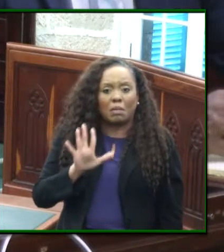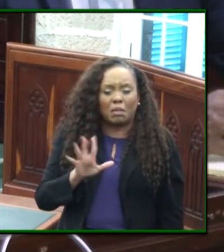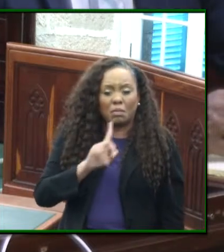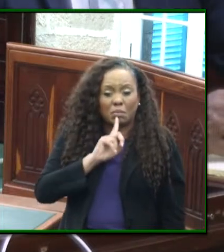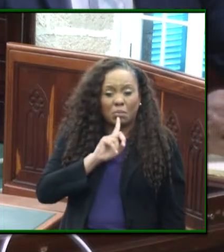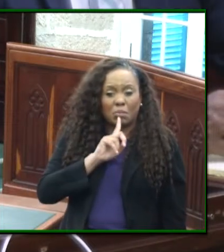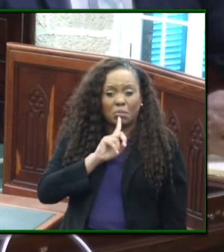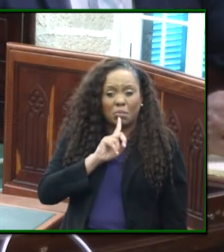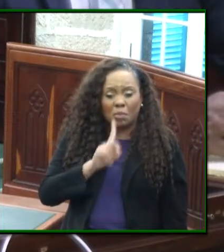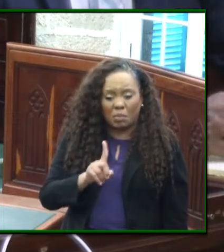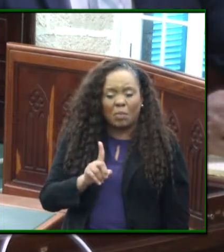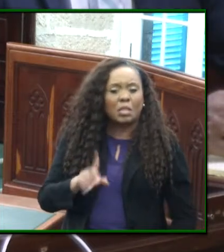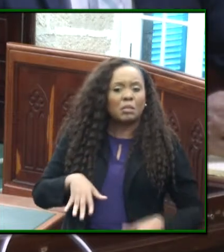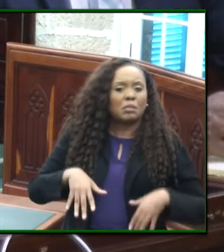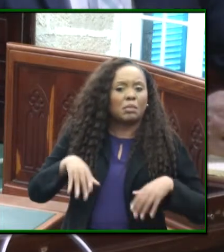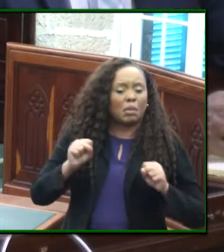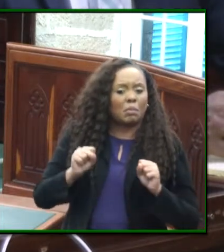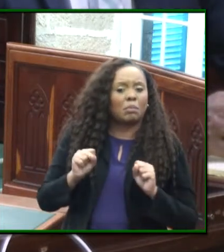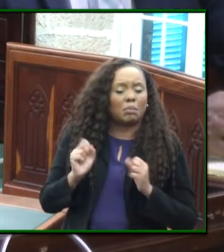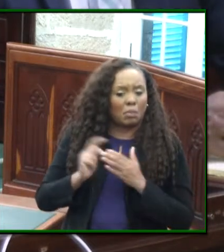actually took up the spaces.